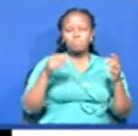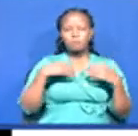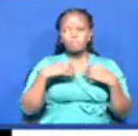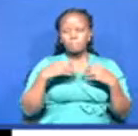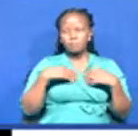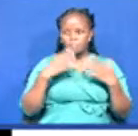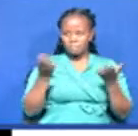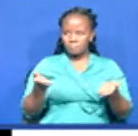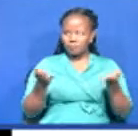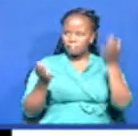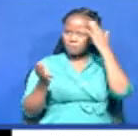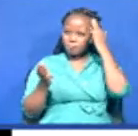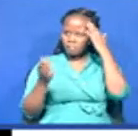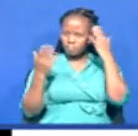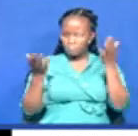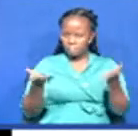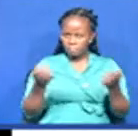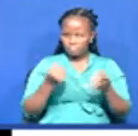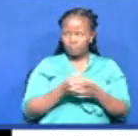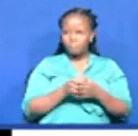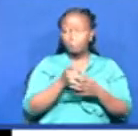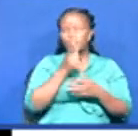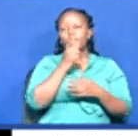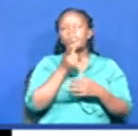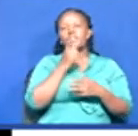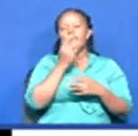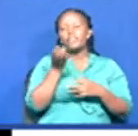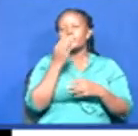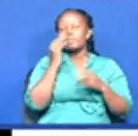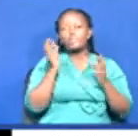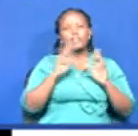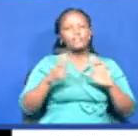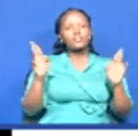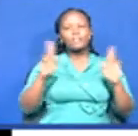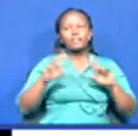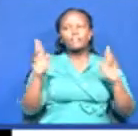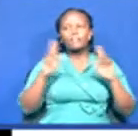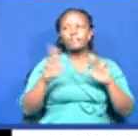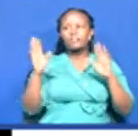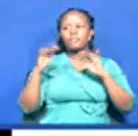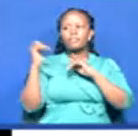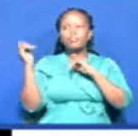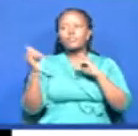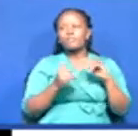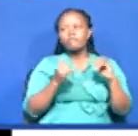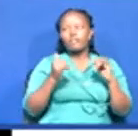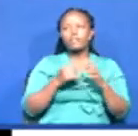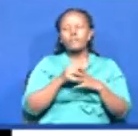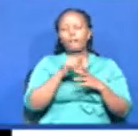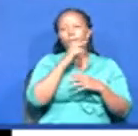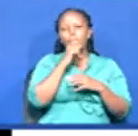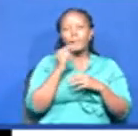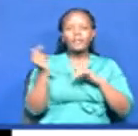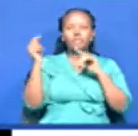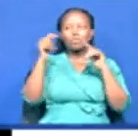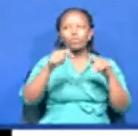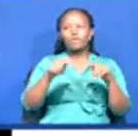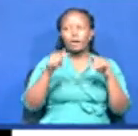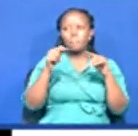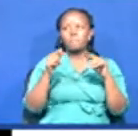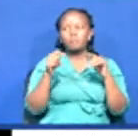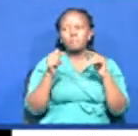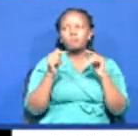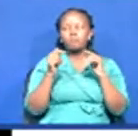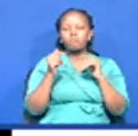know the lunch is ready, and I'm going to invite Elijah Ruto to come and say a word on